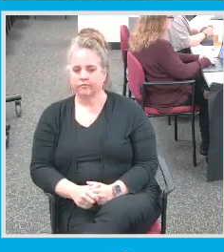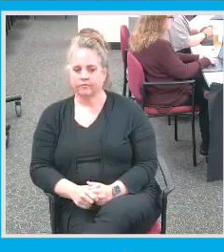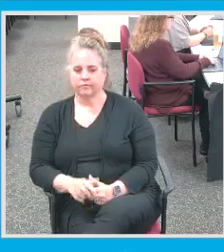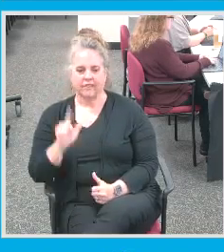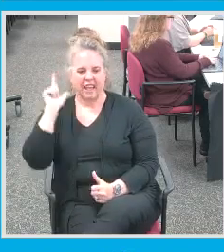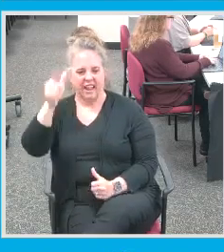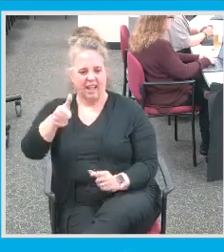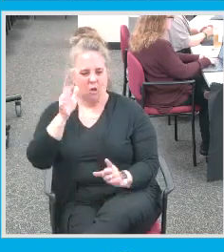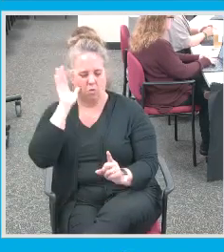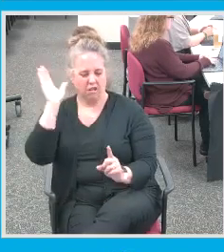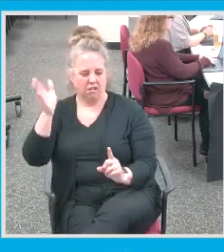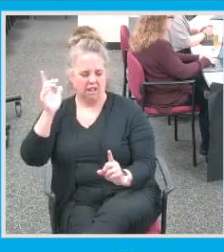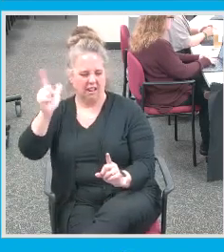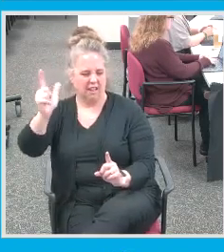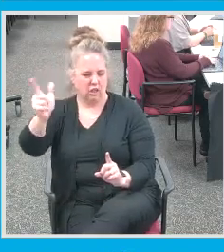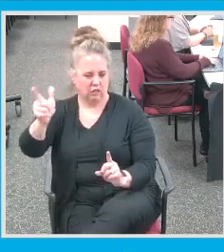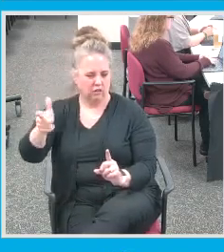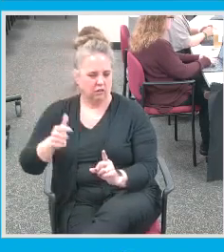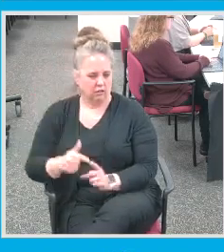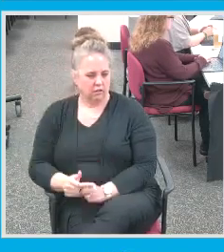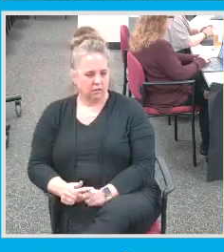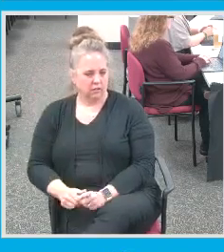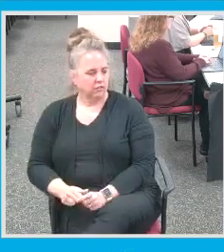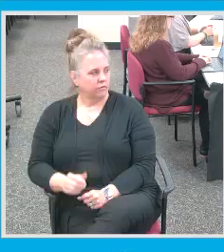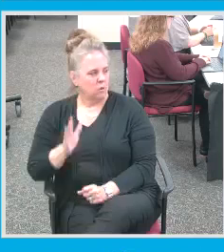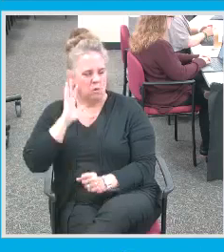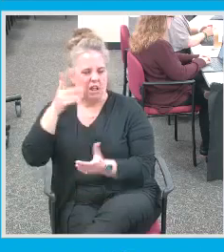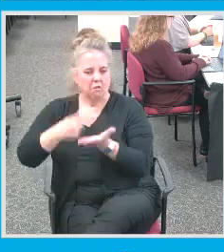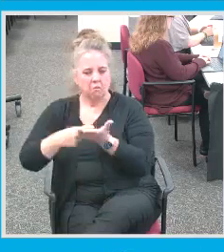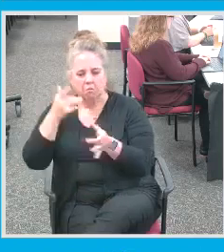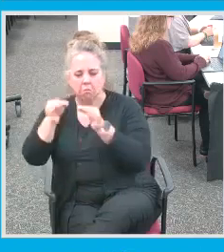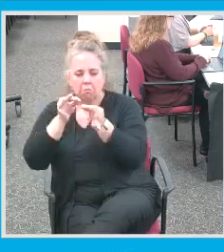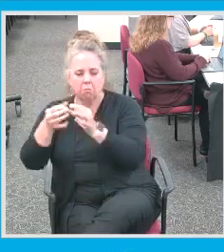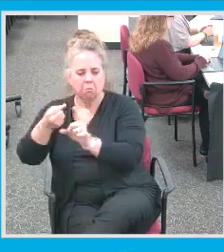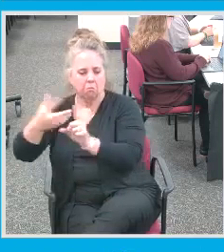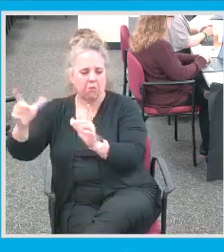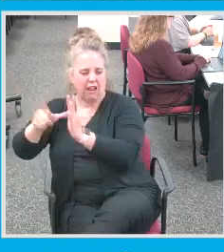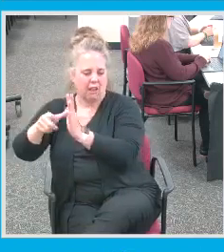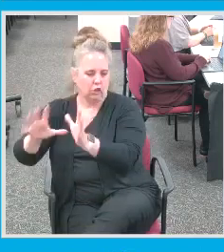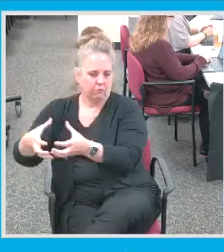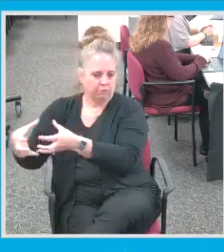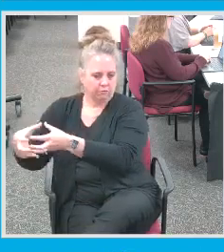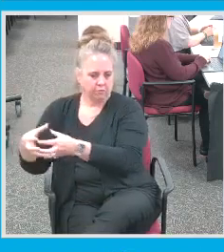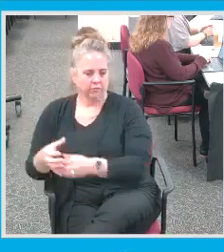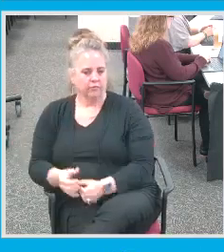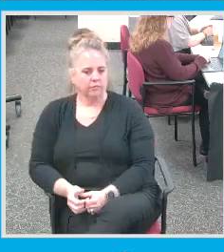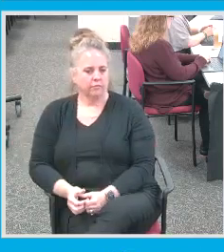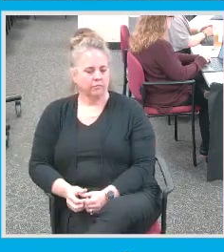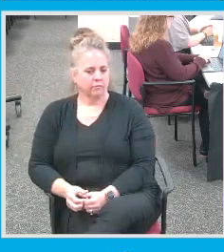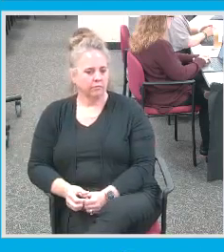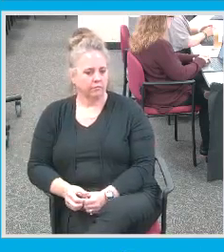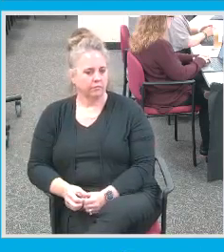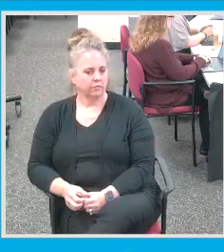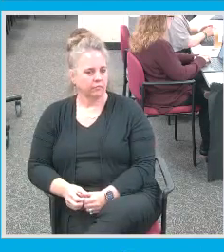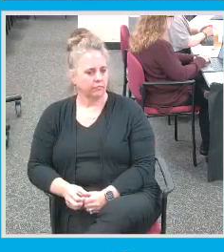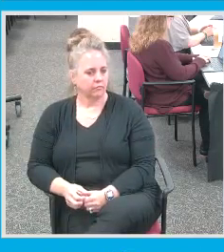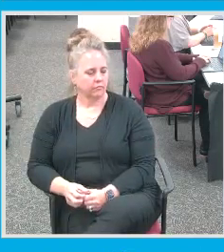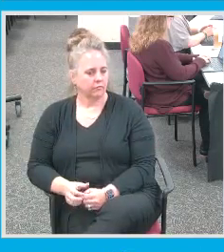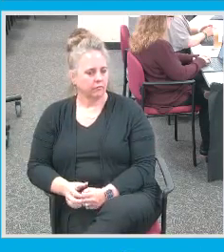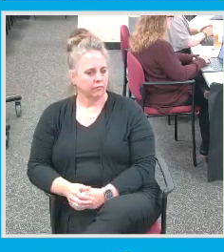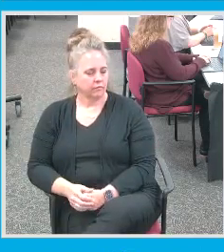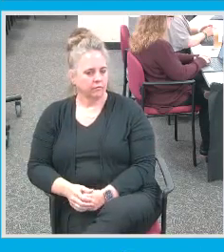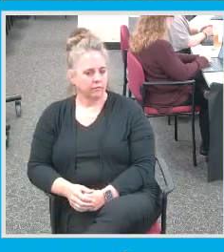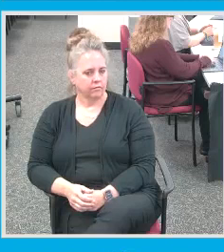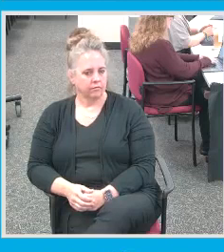involved in community work. Other notable accomplishments are listed on the slide. Honestly, we at FECTC are just